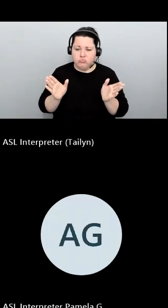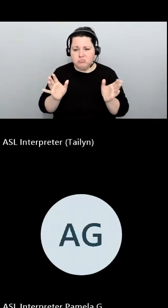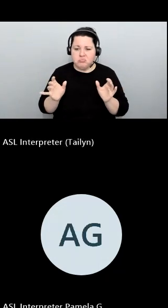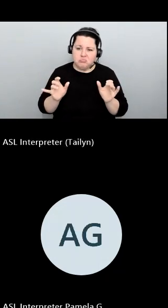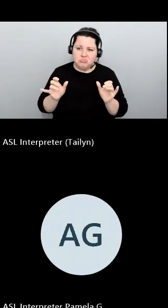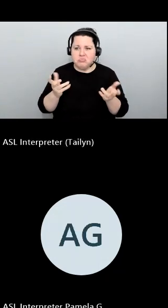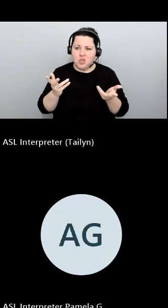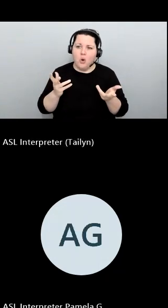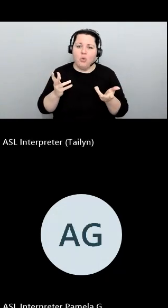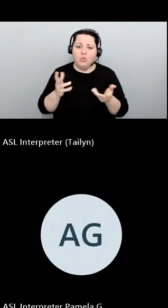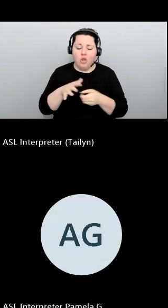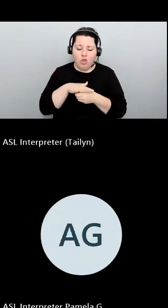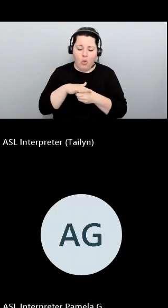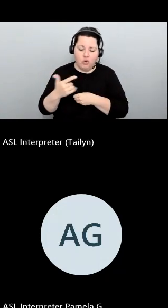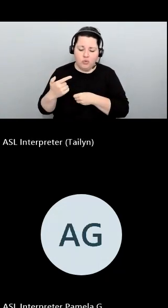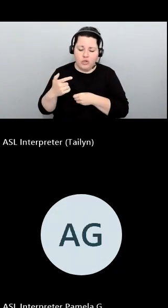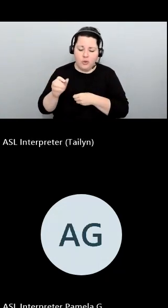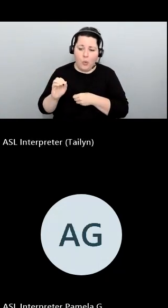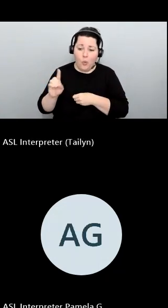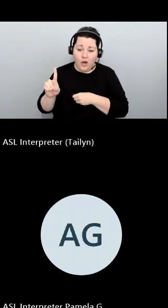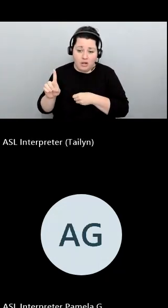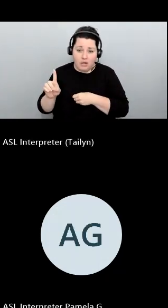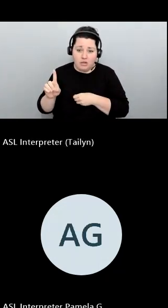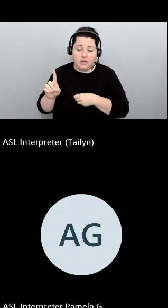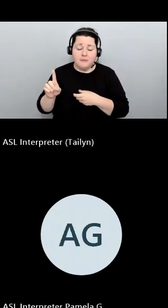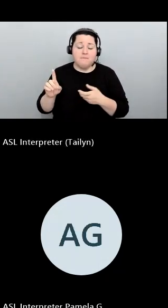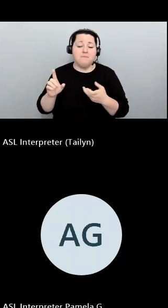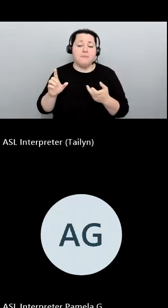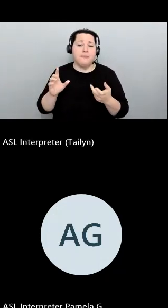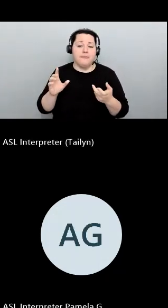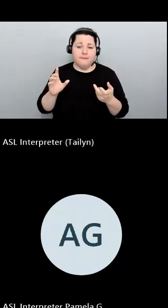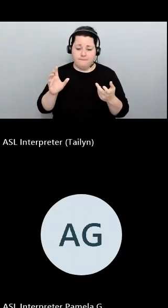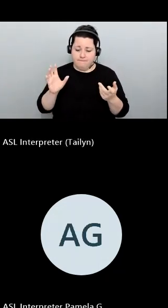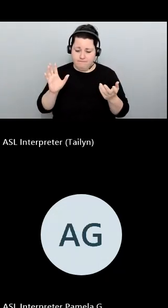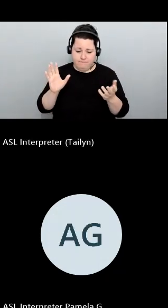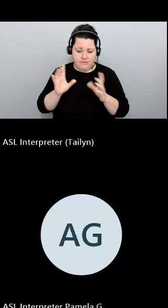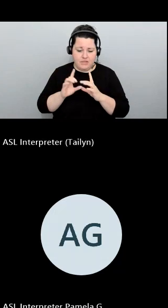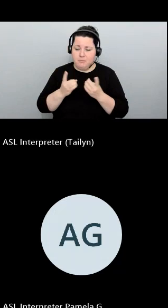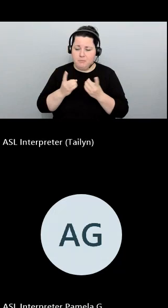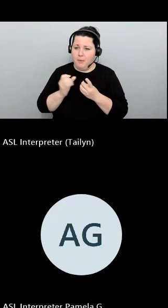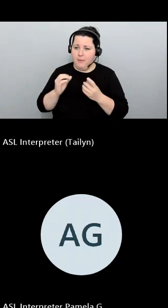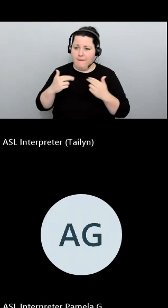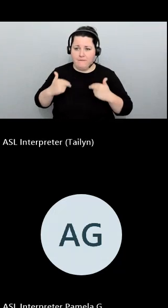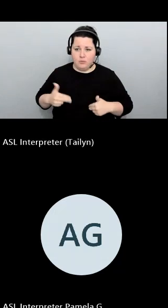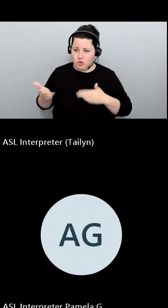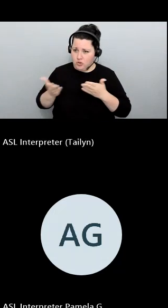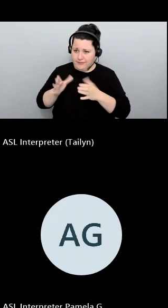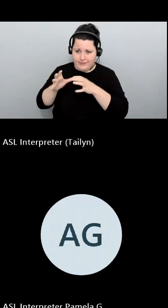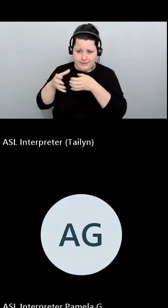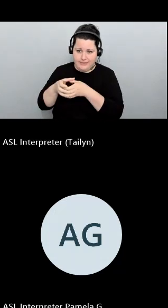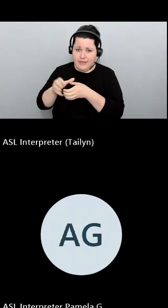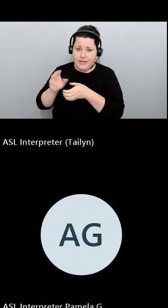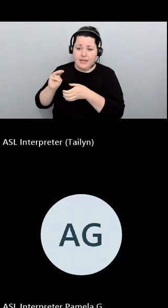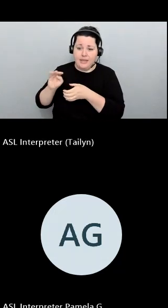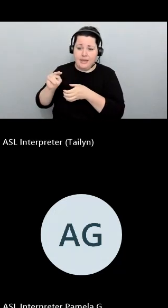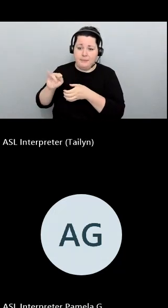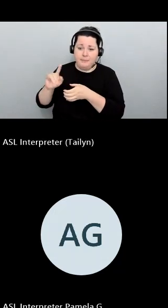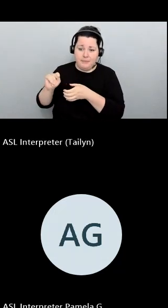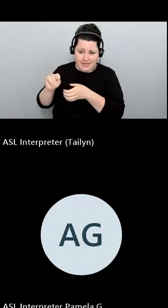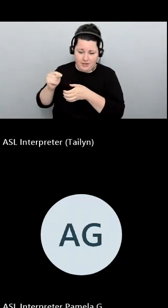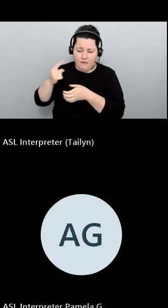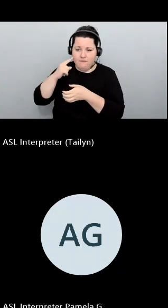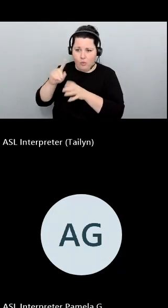standpoint. So local 2101, for example, we're just Department of Human Services and Minute at Department of